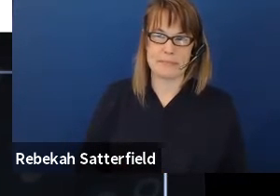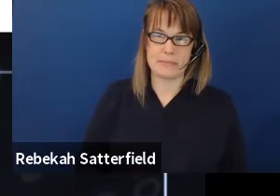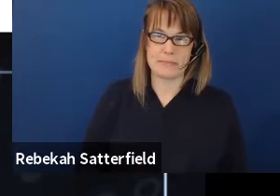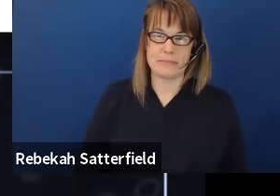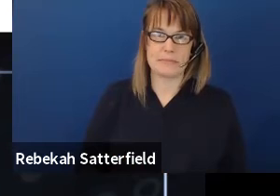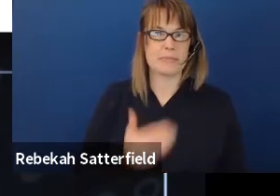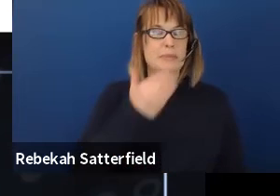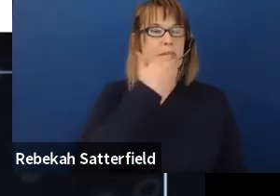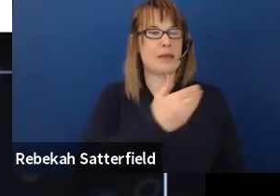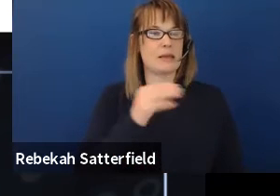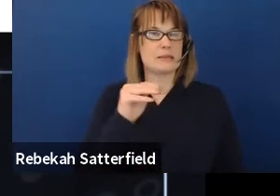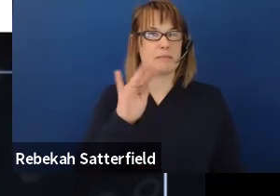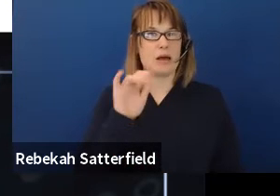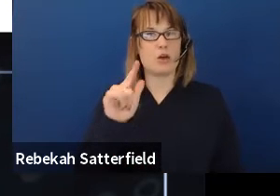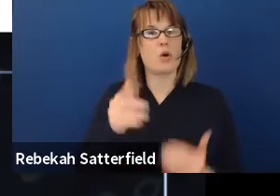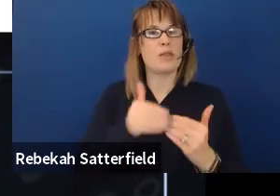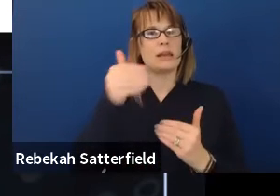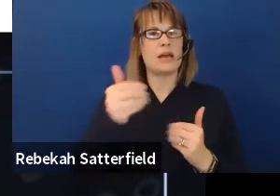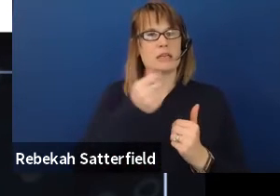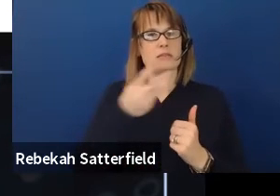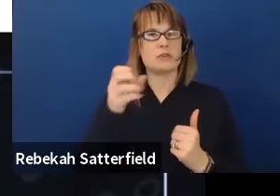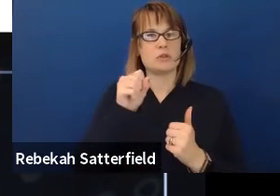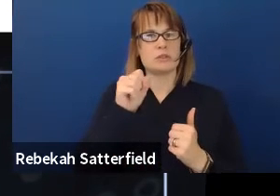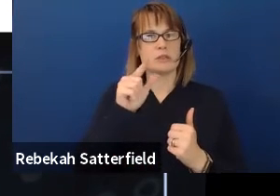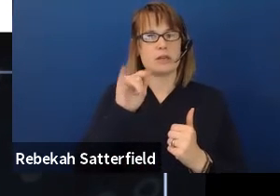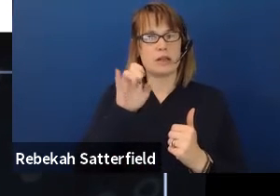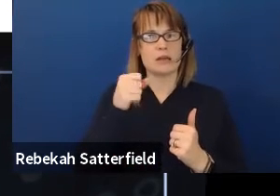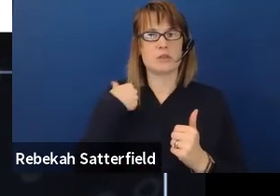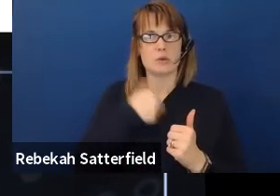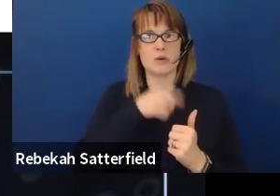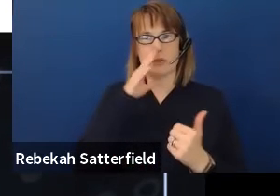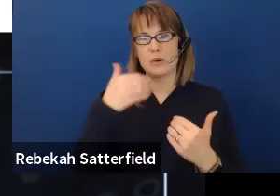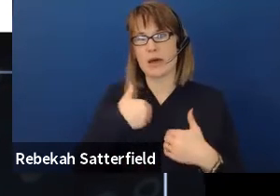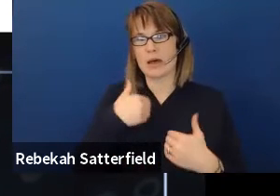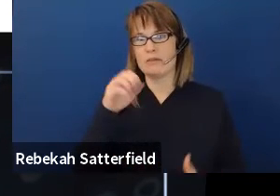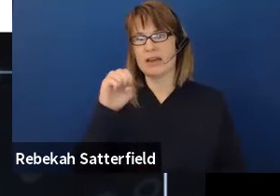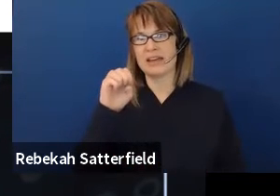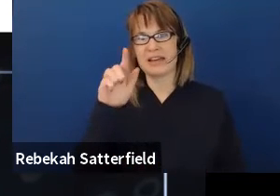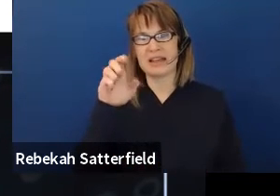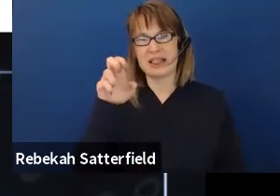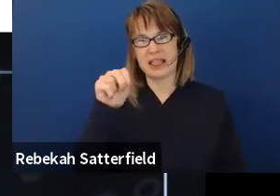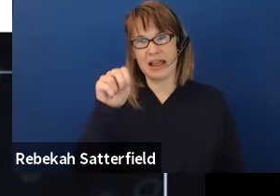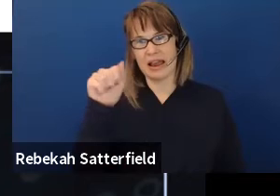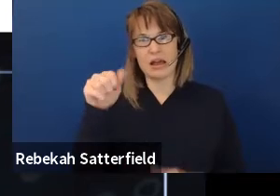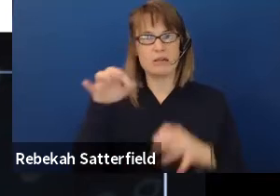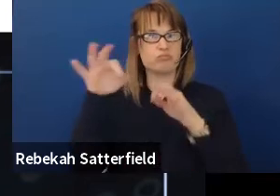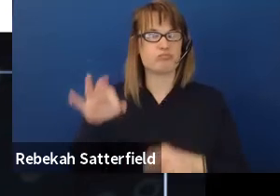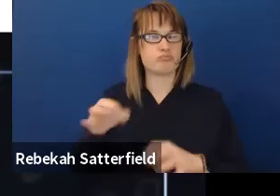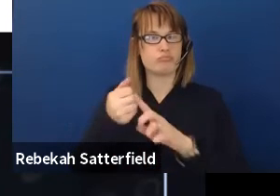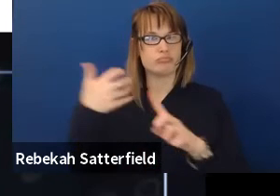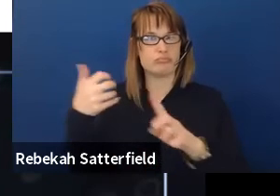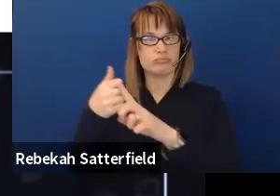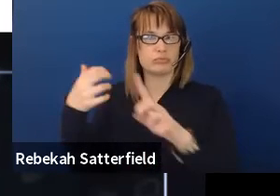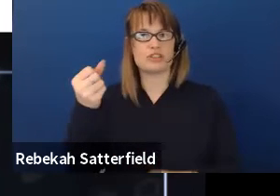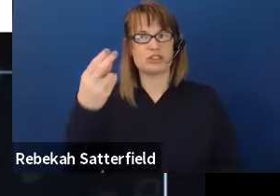Thanks, Michael. These next few slides, we are going to have Elena go through. She has